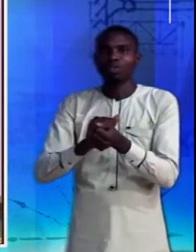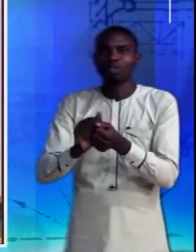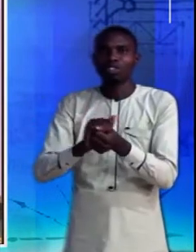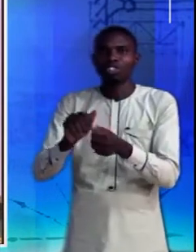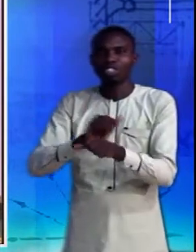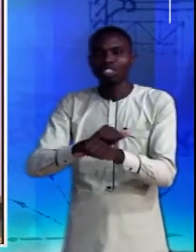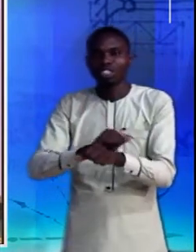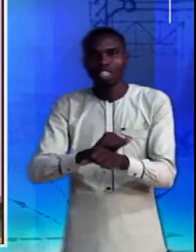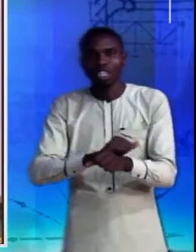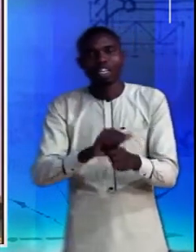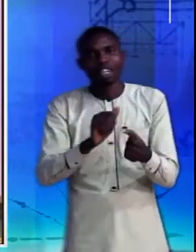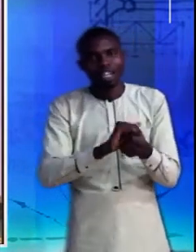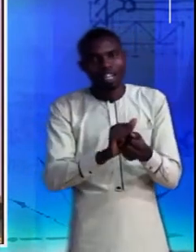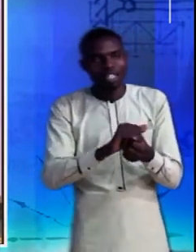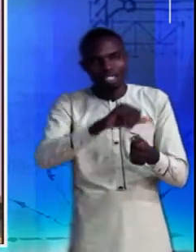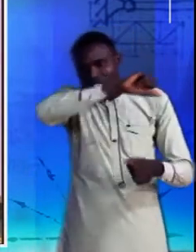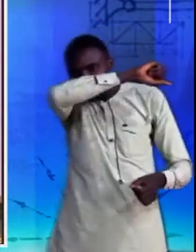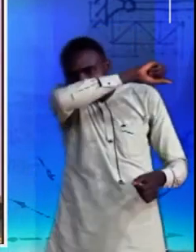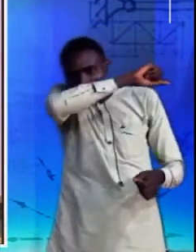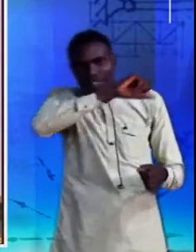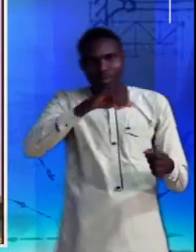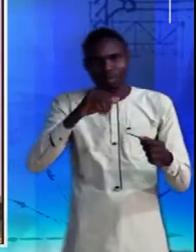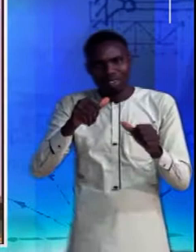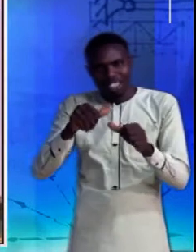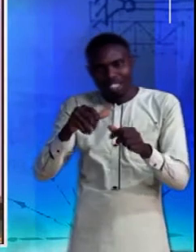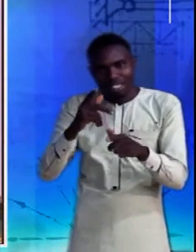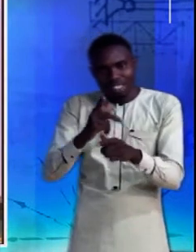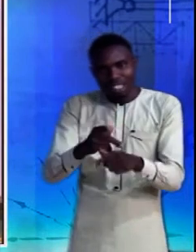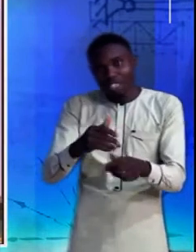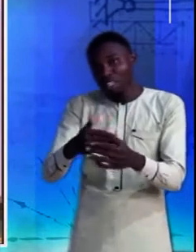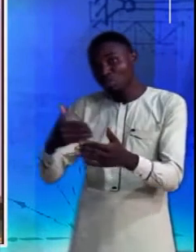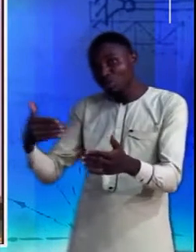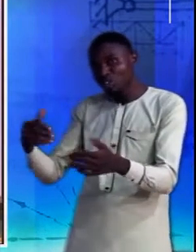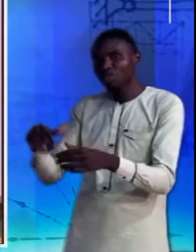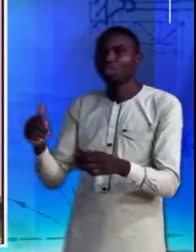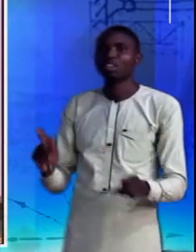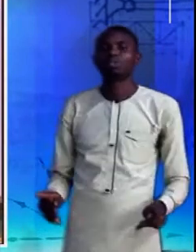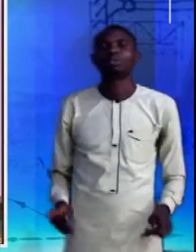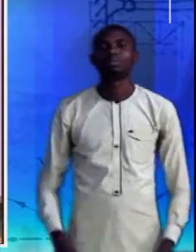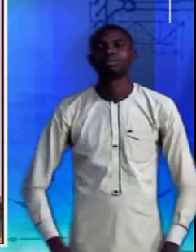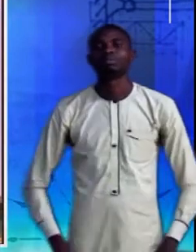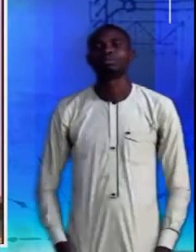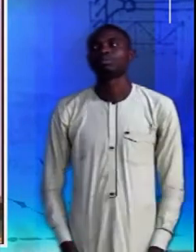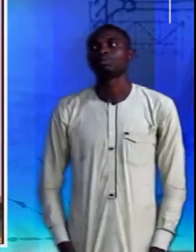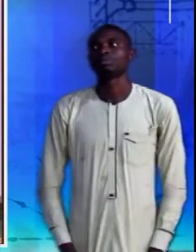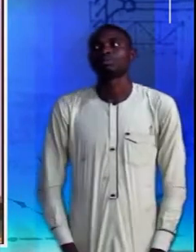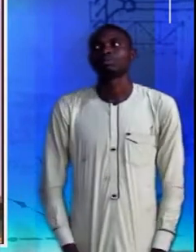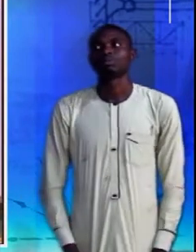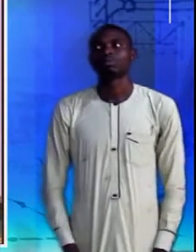Our today's topic is combustion of